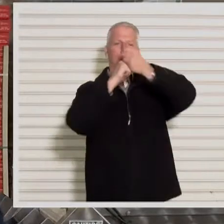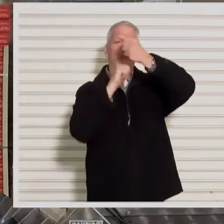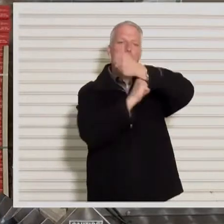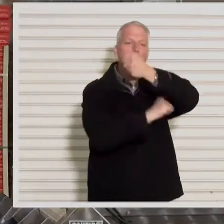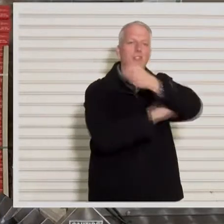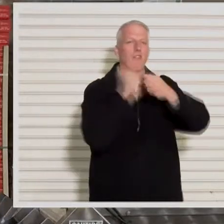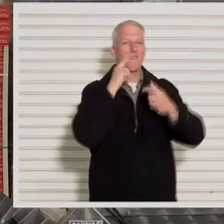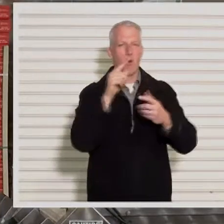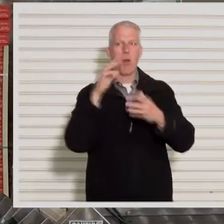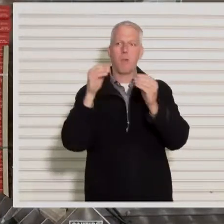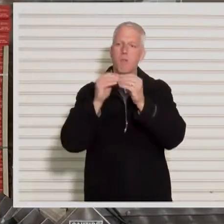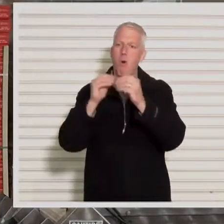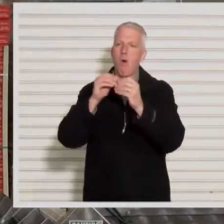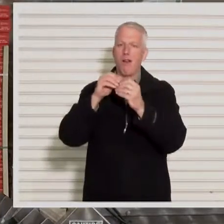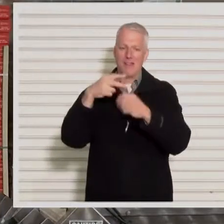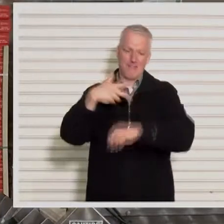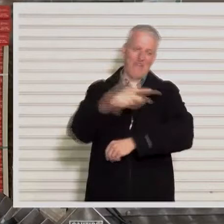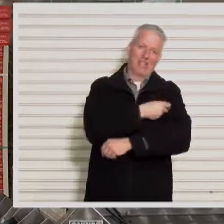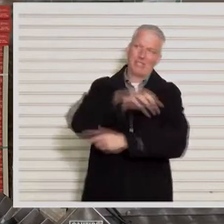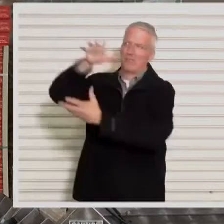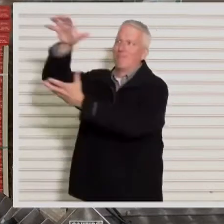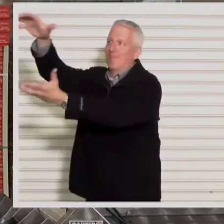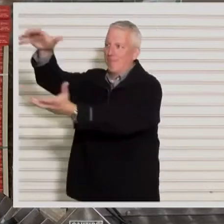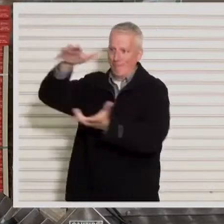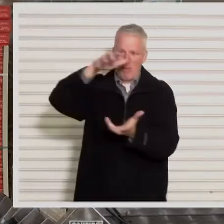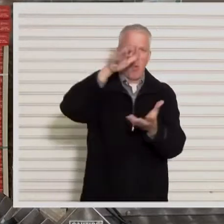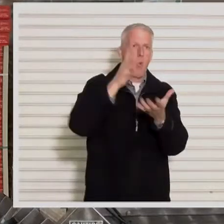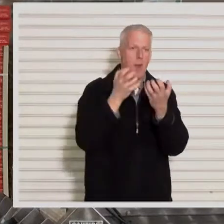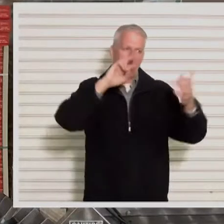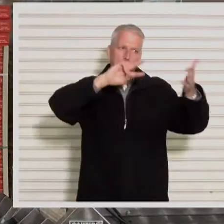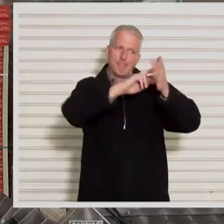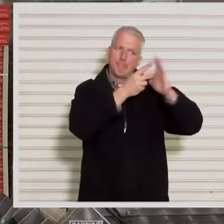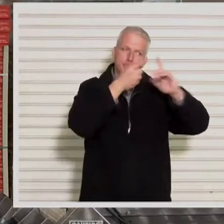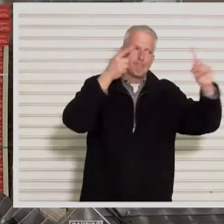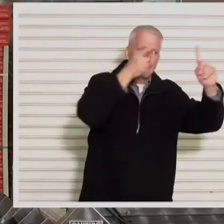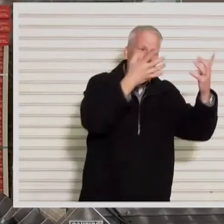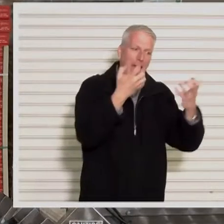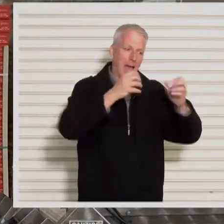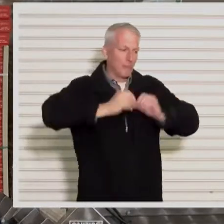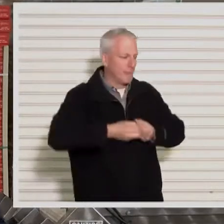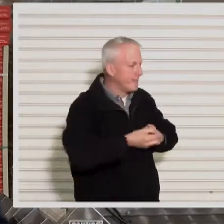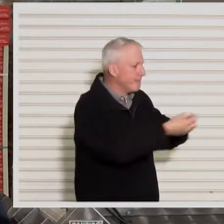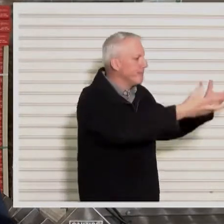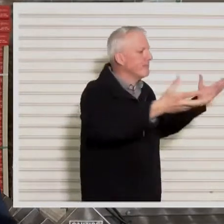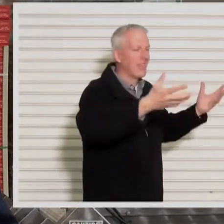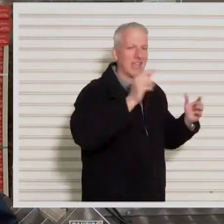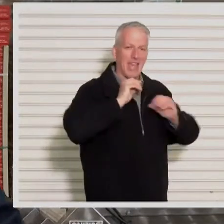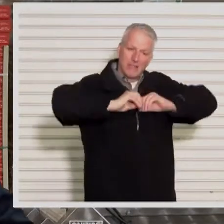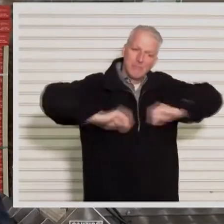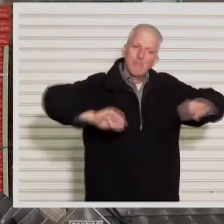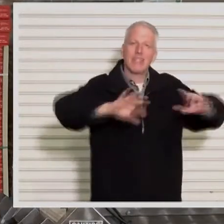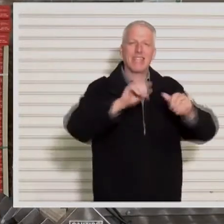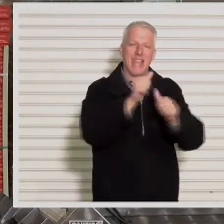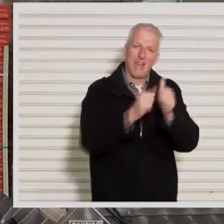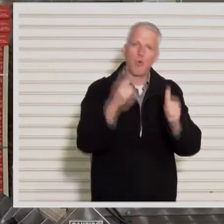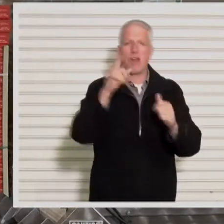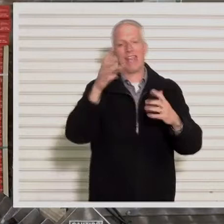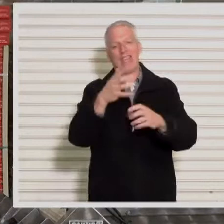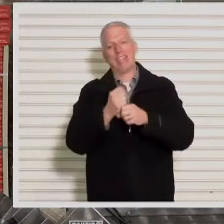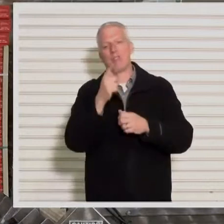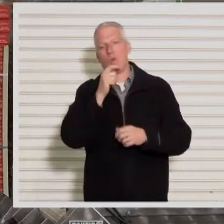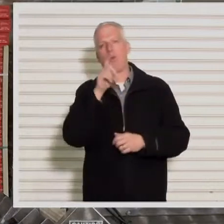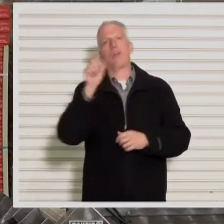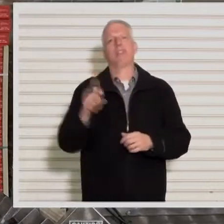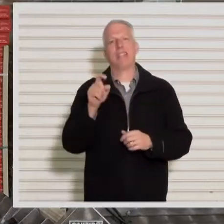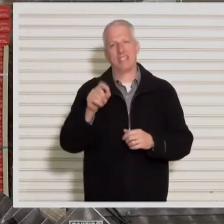for vaccines to come. We need to be intentional with that supply of vaccines. We have to be intentional with